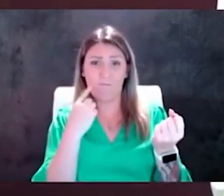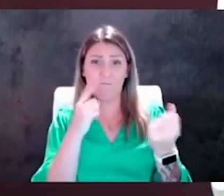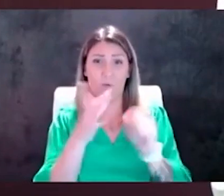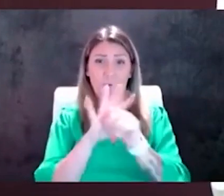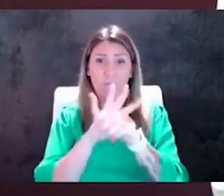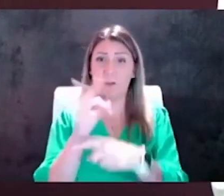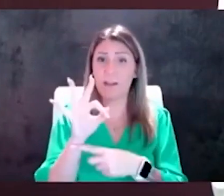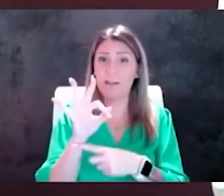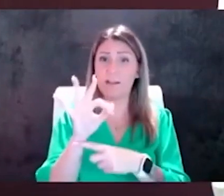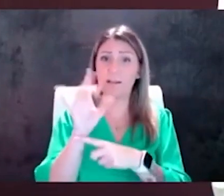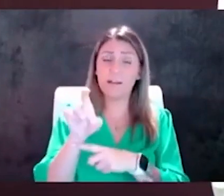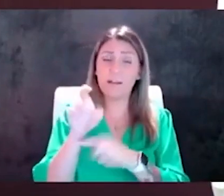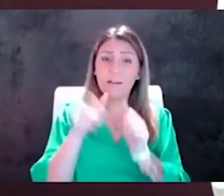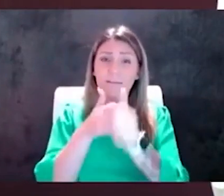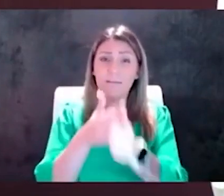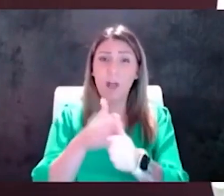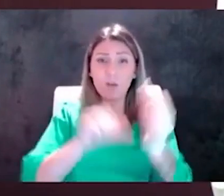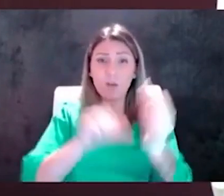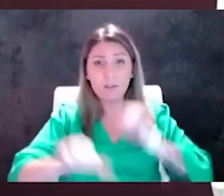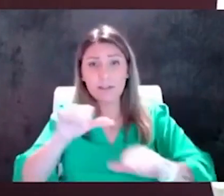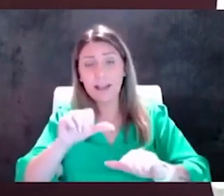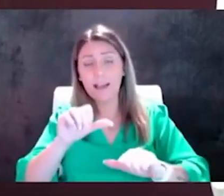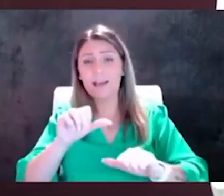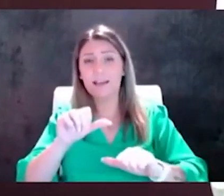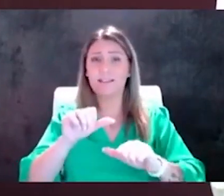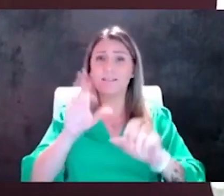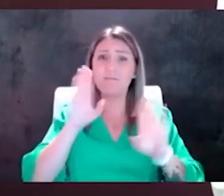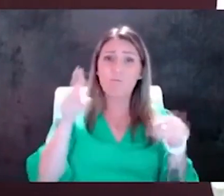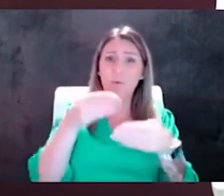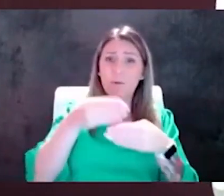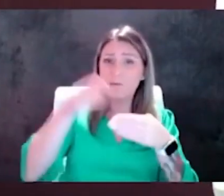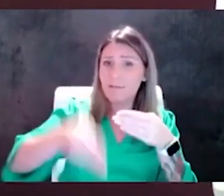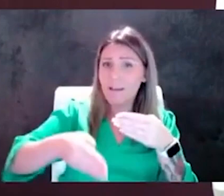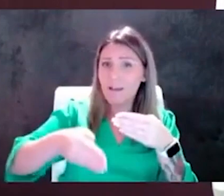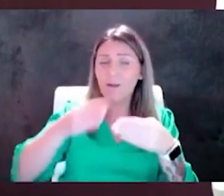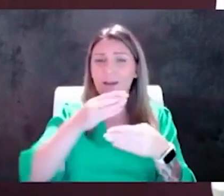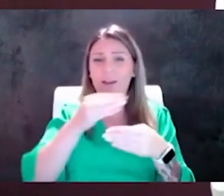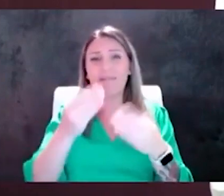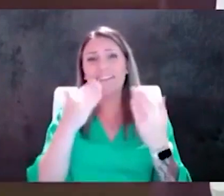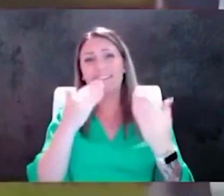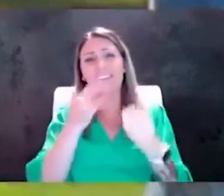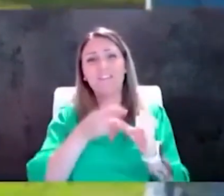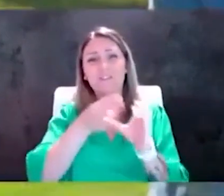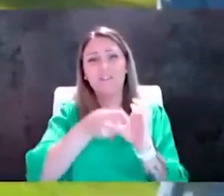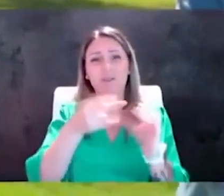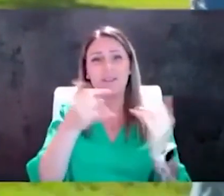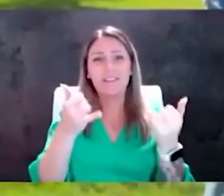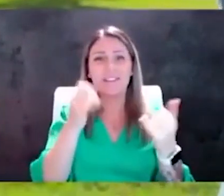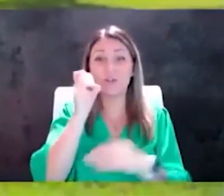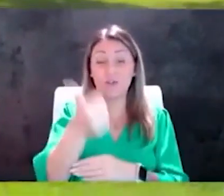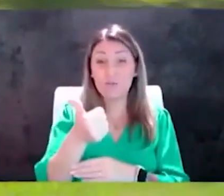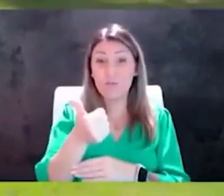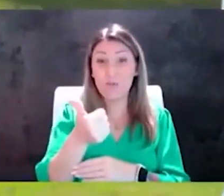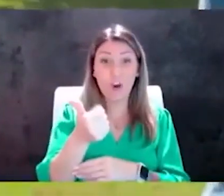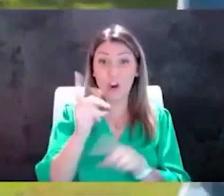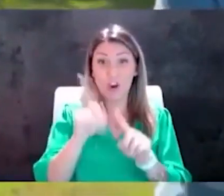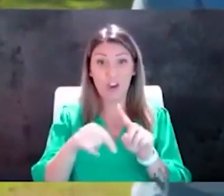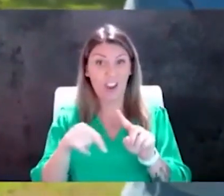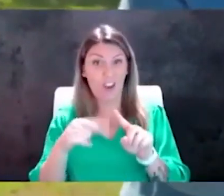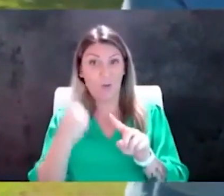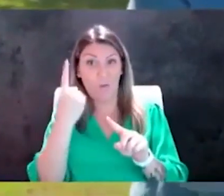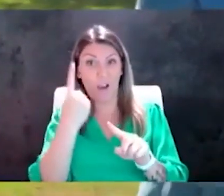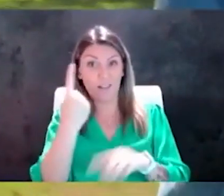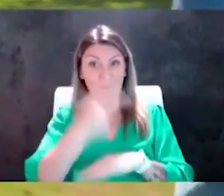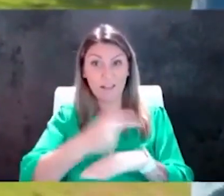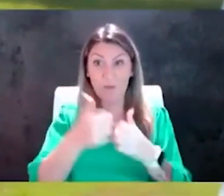have to work at the outcome we all want. Thanks for being with us today. Tomorrow, you can't go a day without feeling some sort of